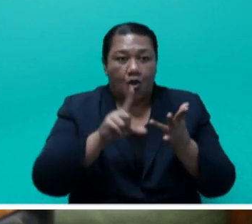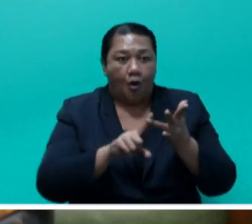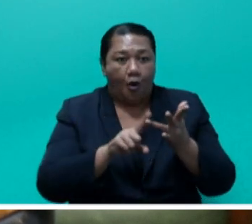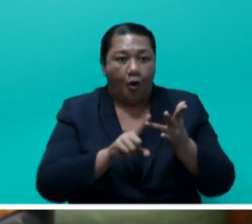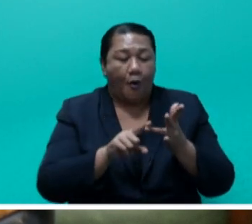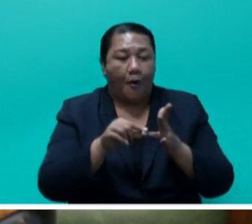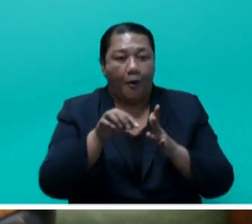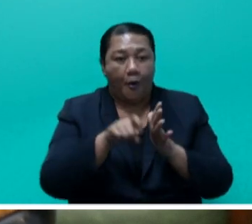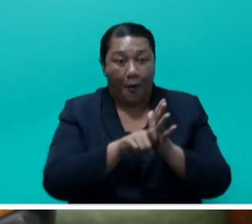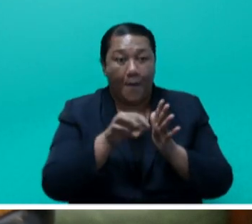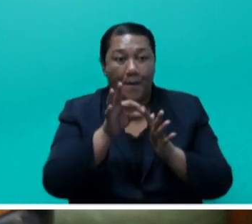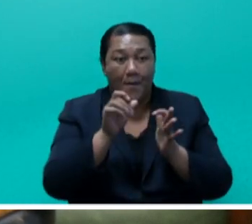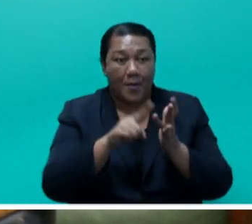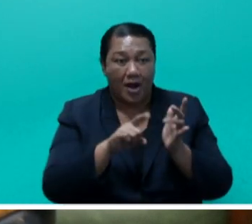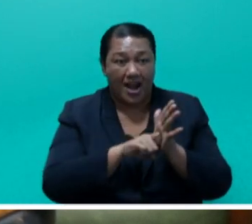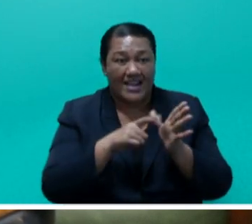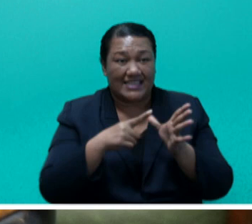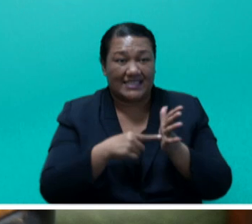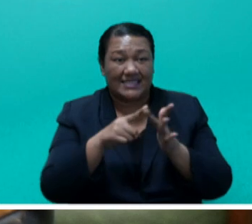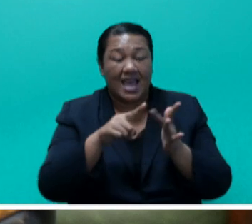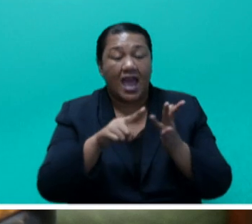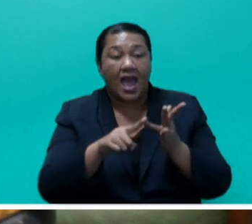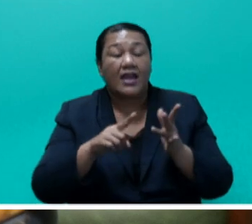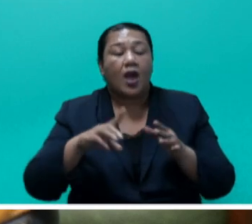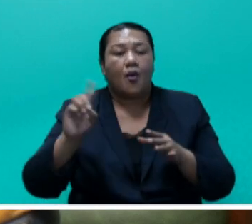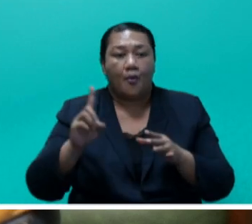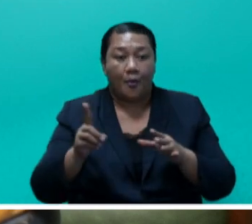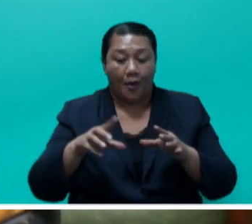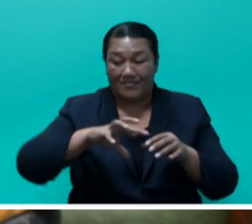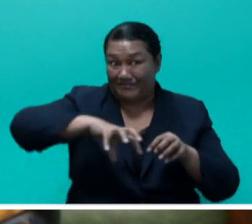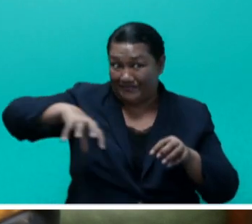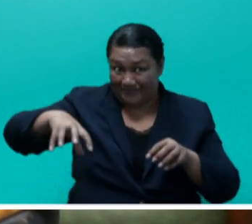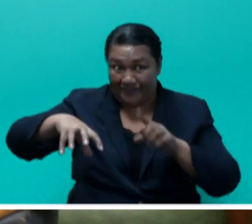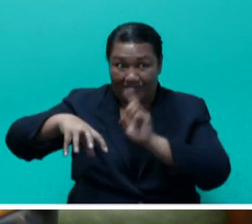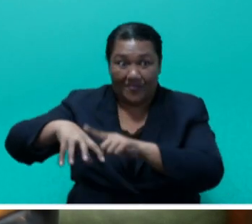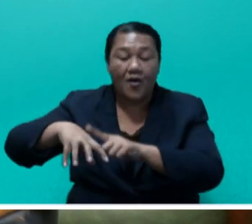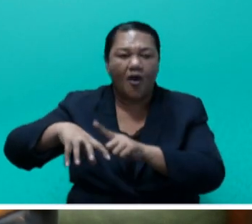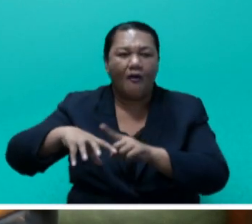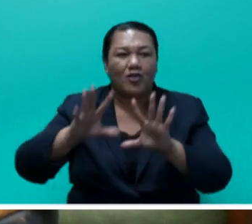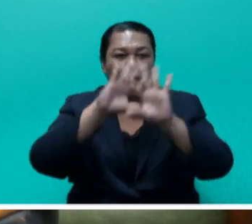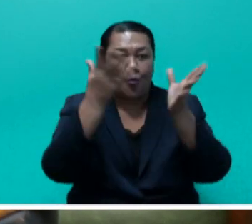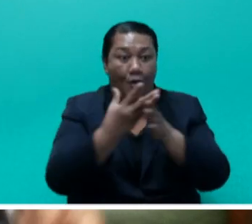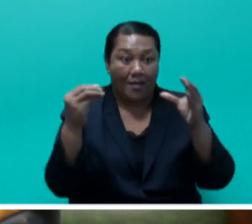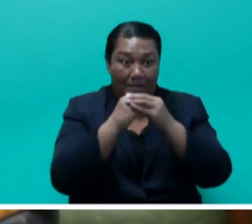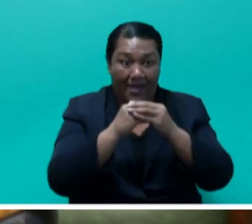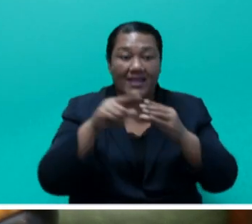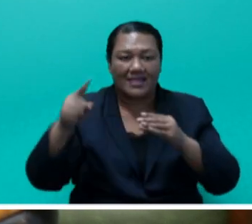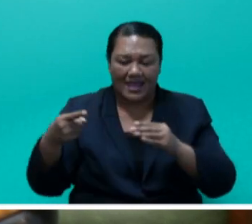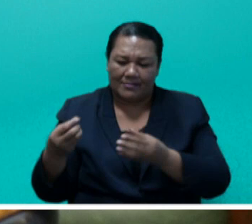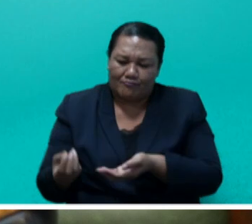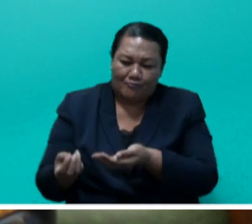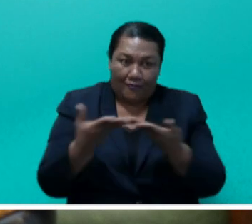an organization of the World Bank, to provide financial advisory services for the government and also act as